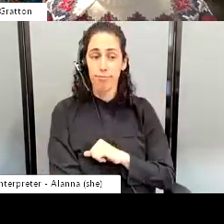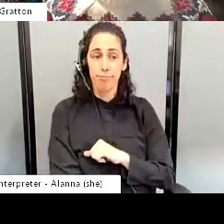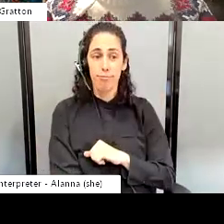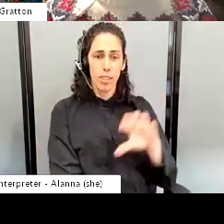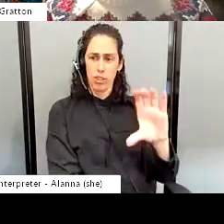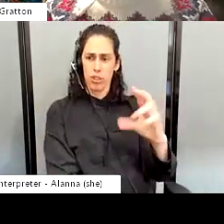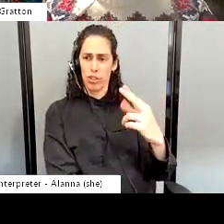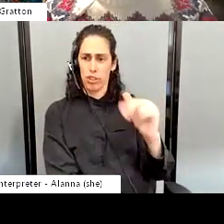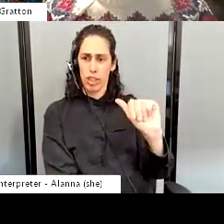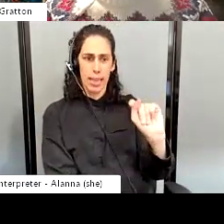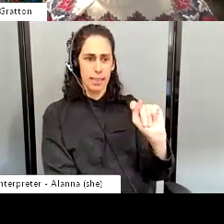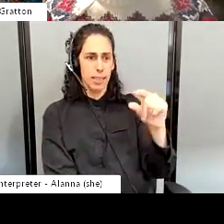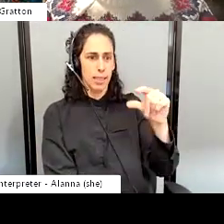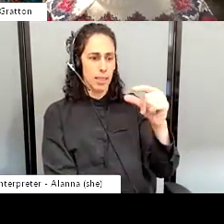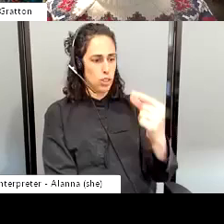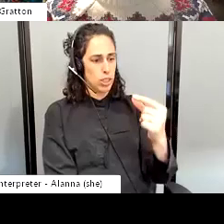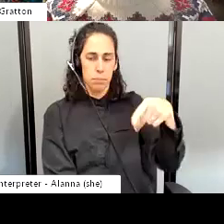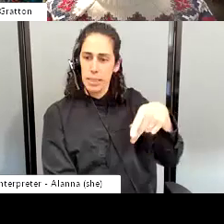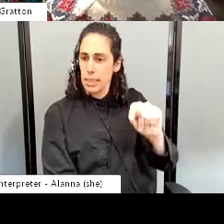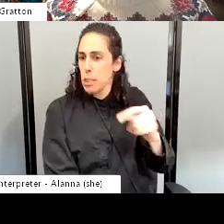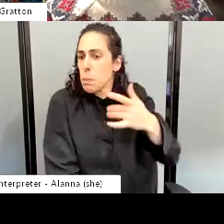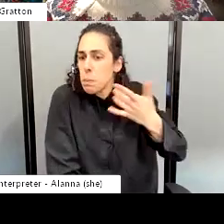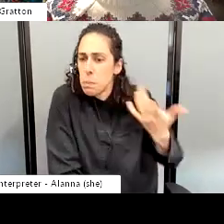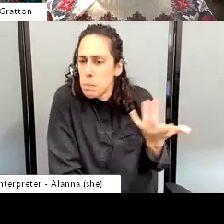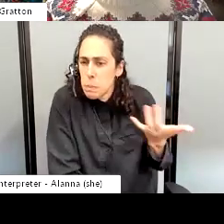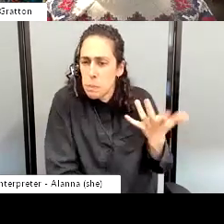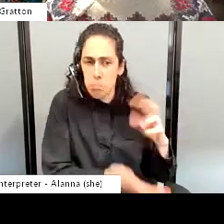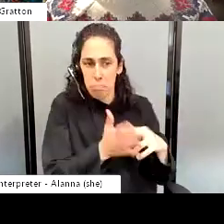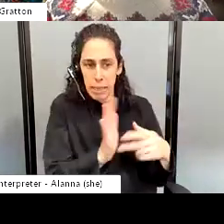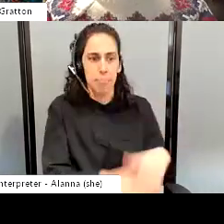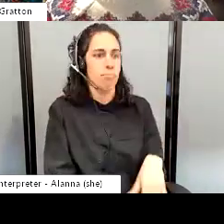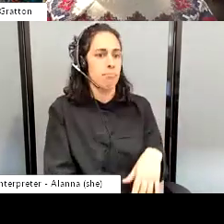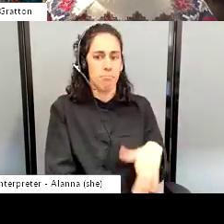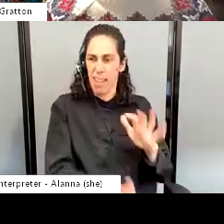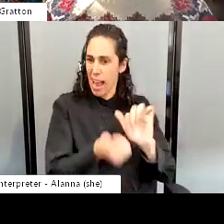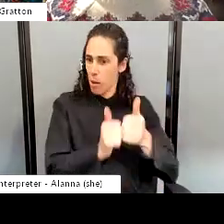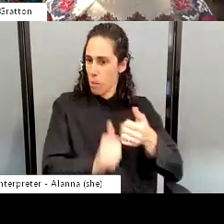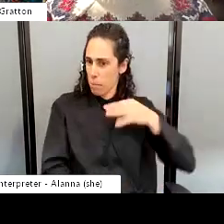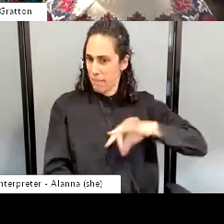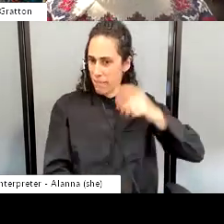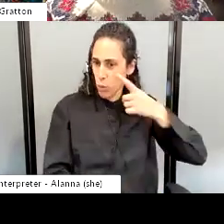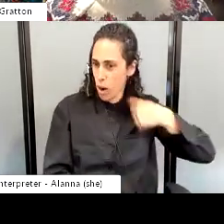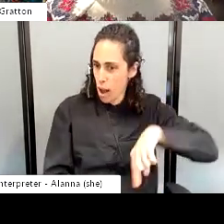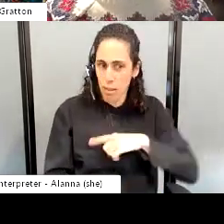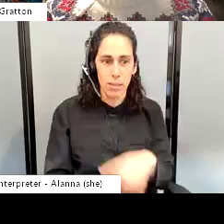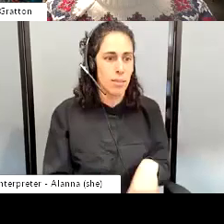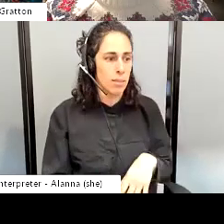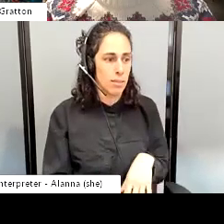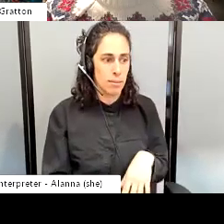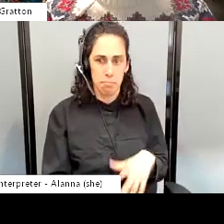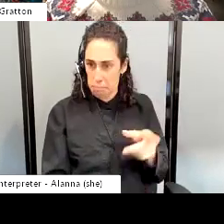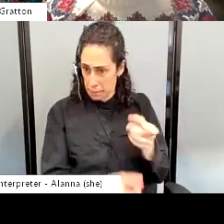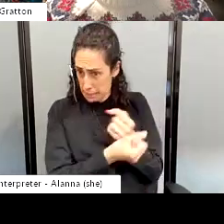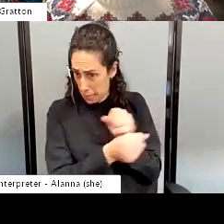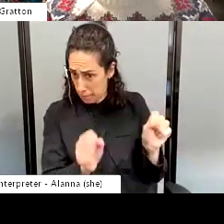going to enhance your life? But also talk a little bit about safety and privacy, because I think all of us these days have become particularly conscious